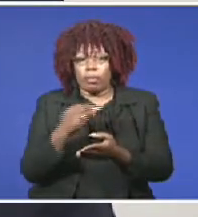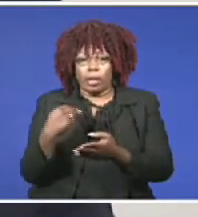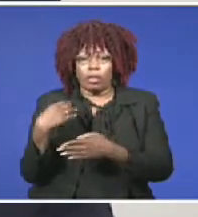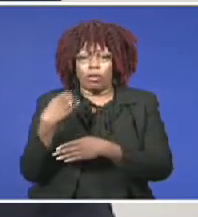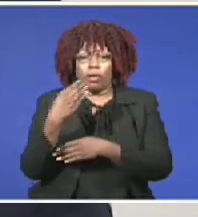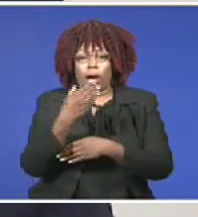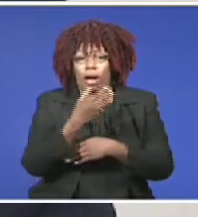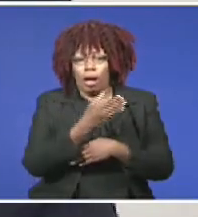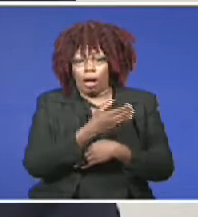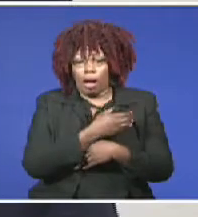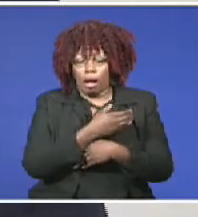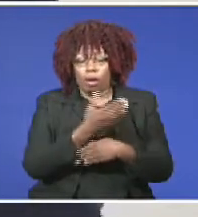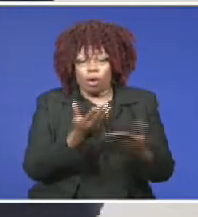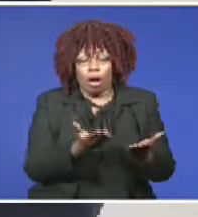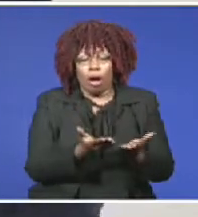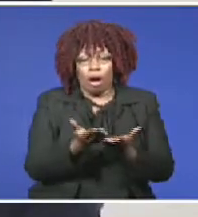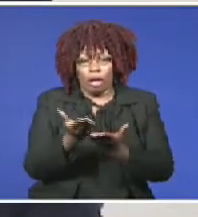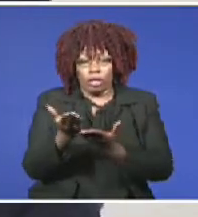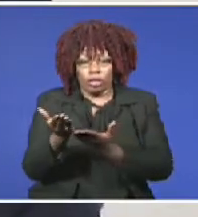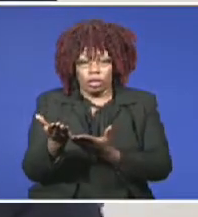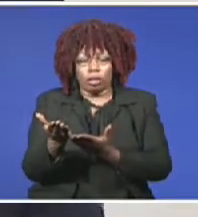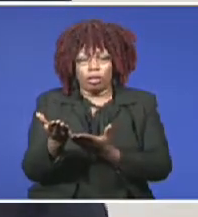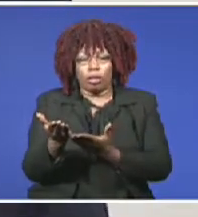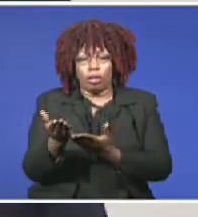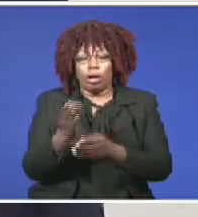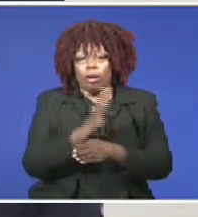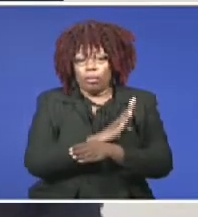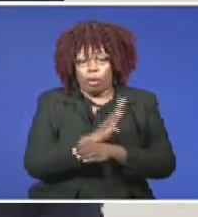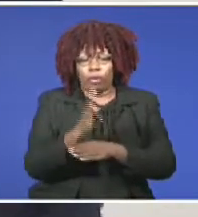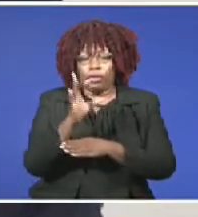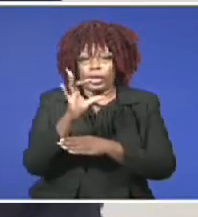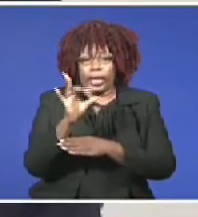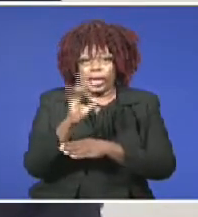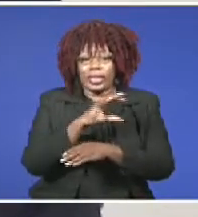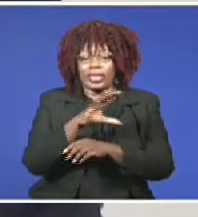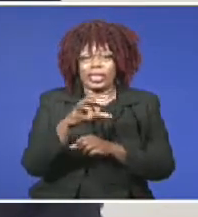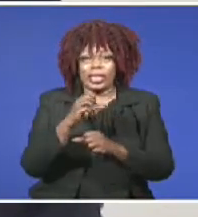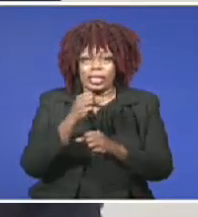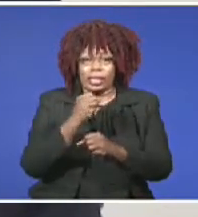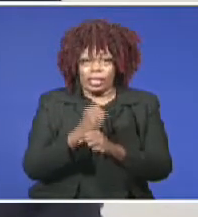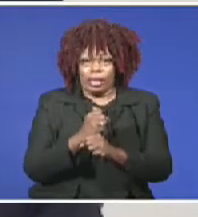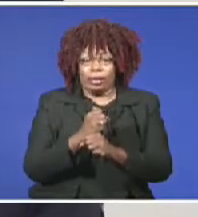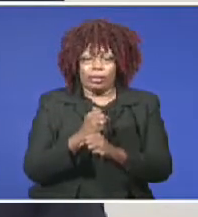our usher board for 8 years, and